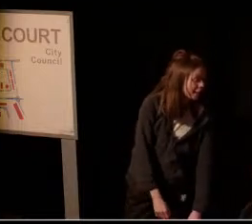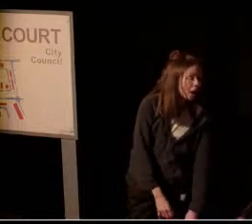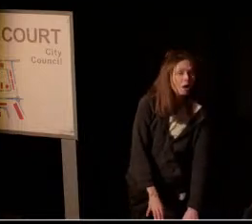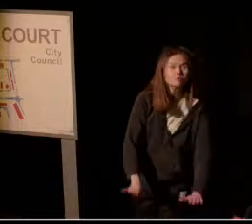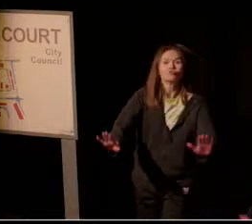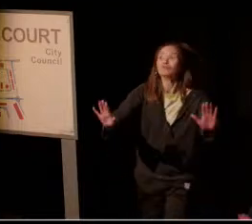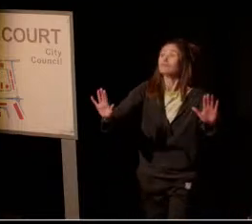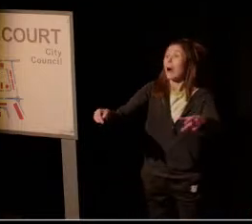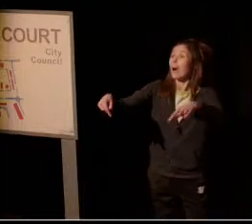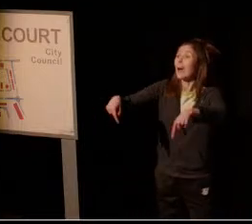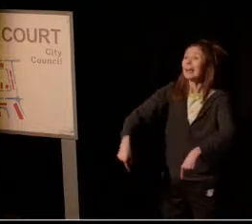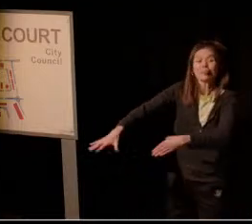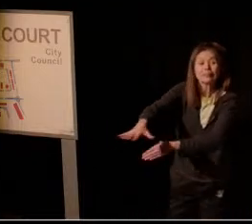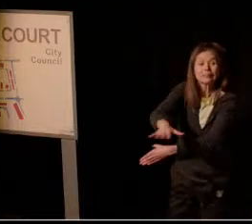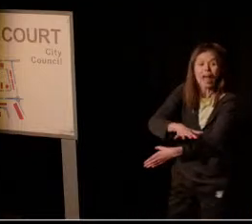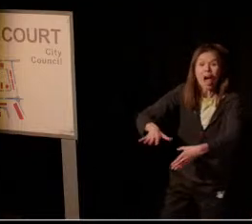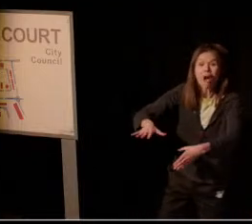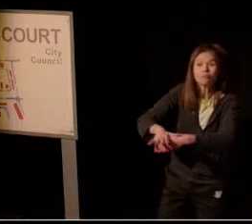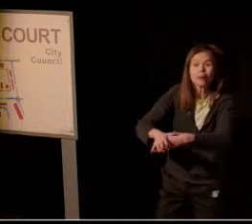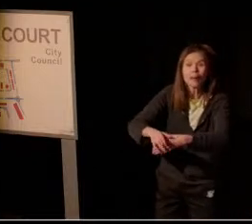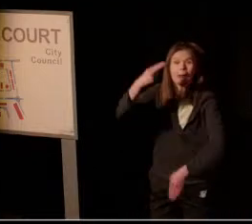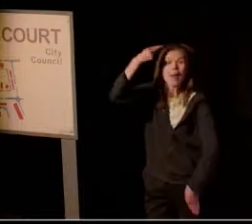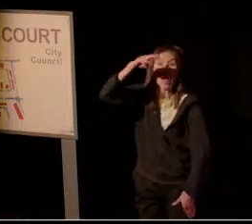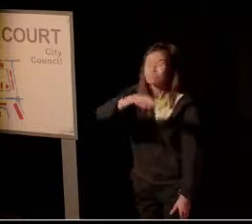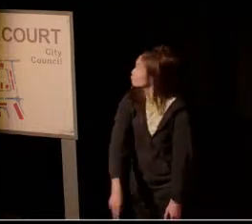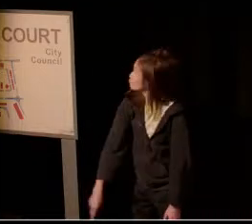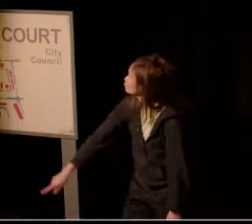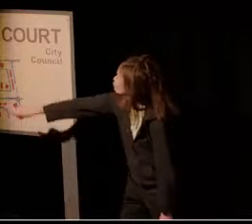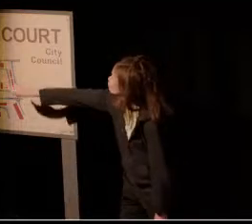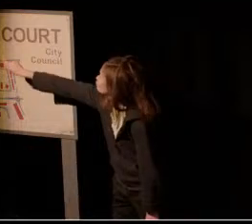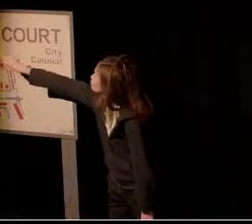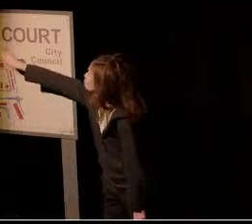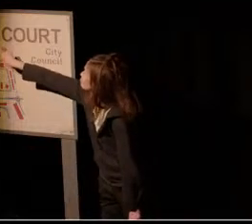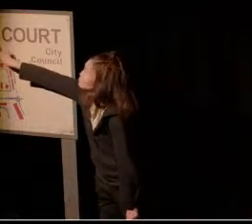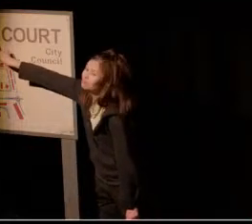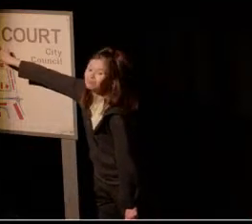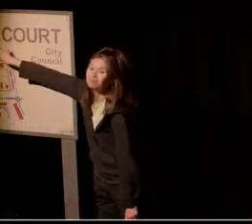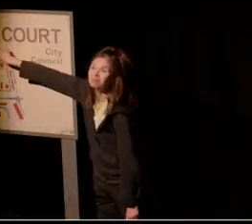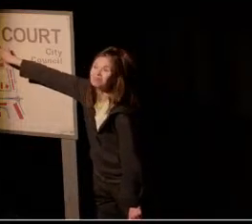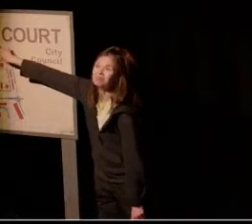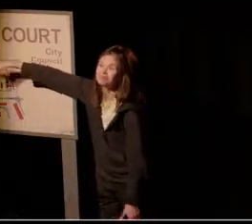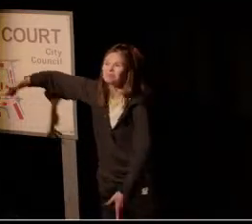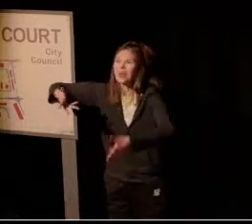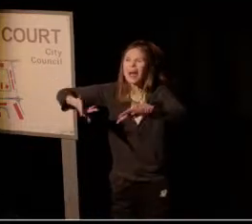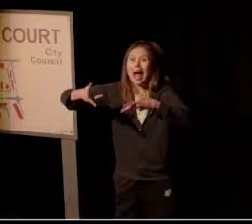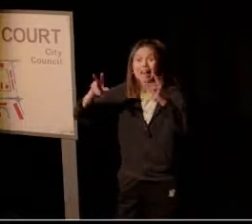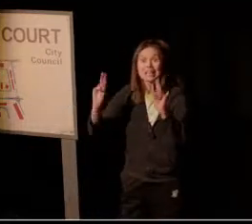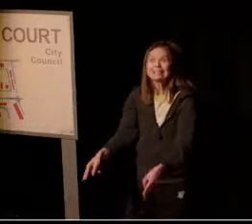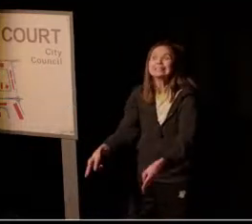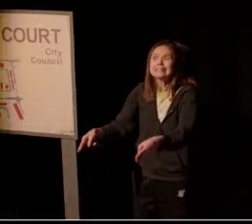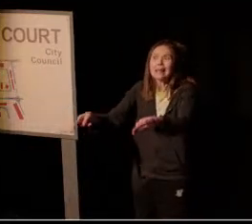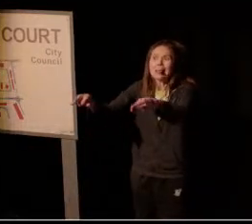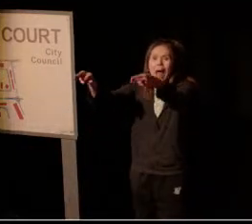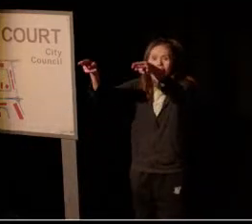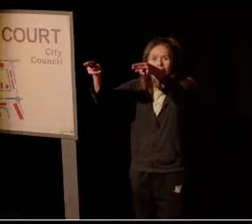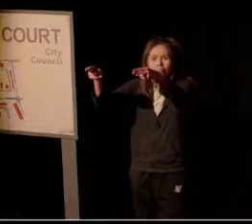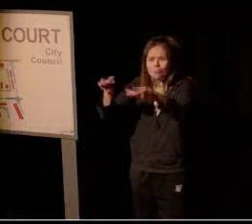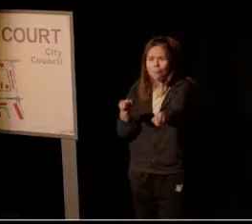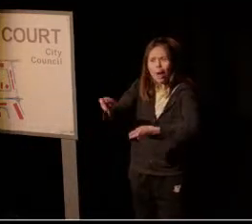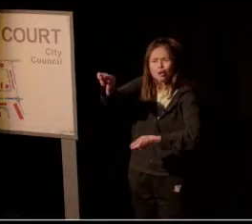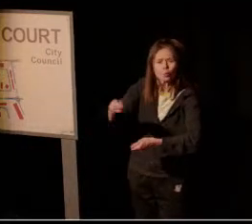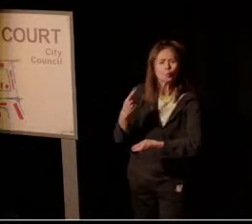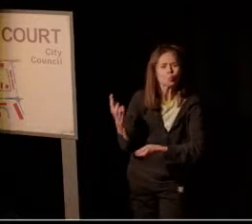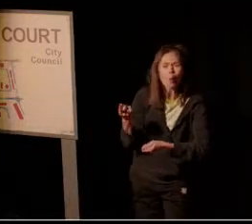If you shall chance, Camillo, to visit Bohemia Park and serve your boss there, as I am now serving my boss here in Sicilia Court, you shall